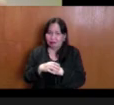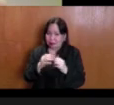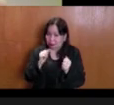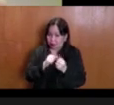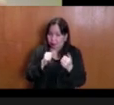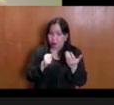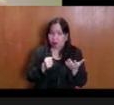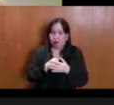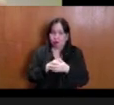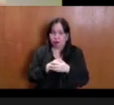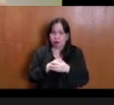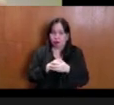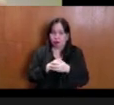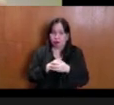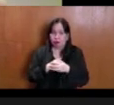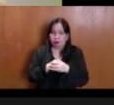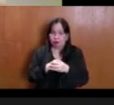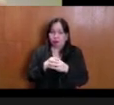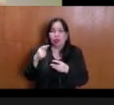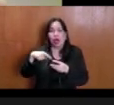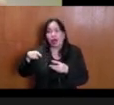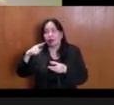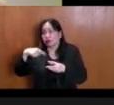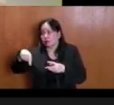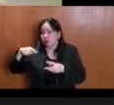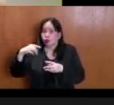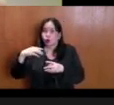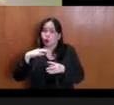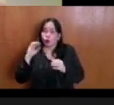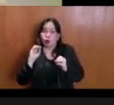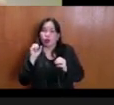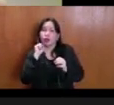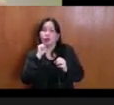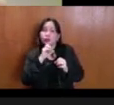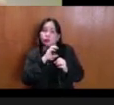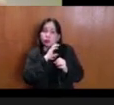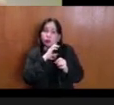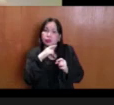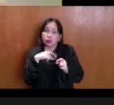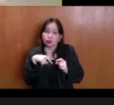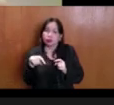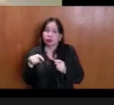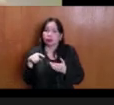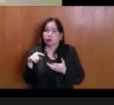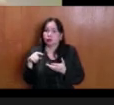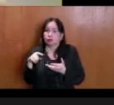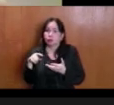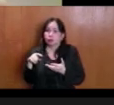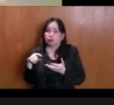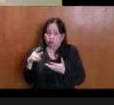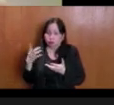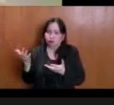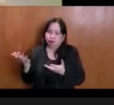for by we, the other consumers, who doesn't have the dual citizens yet.